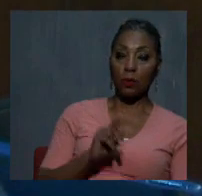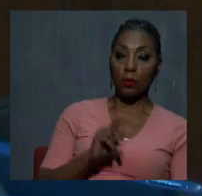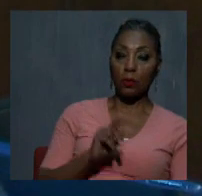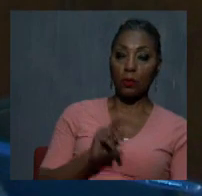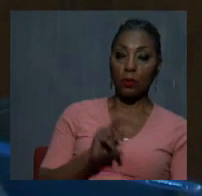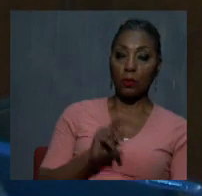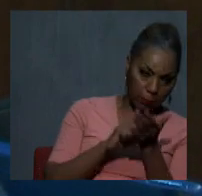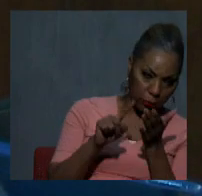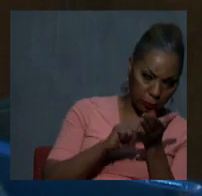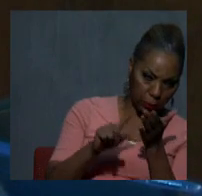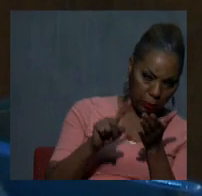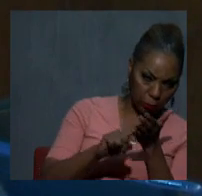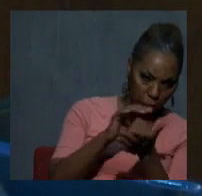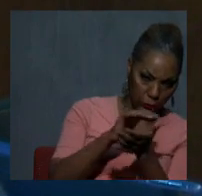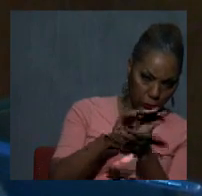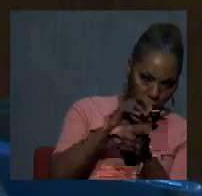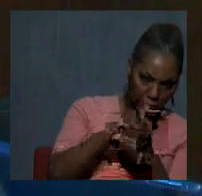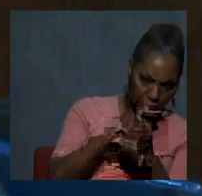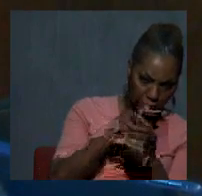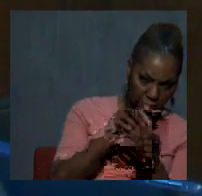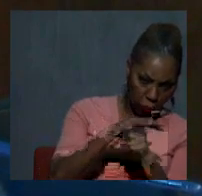check any of these schools in Ward 6.